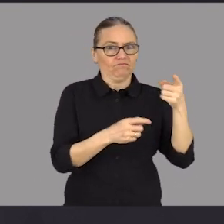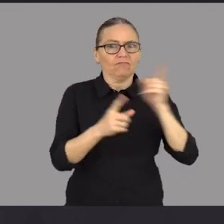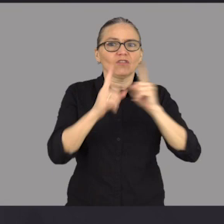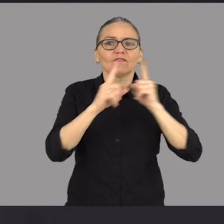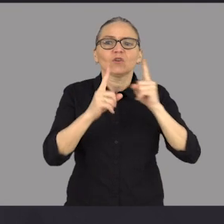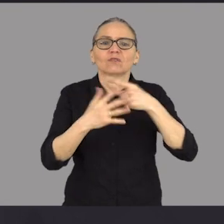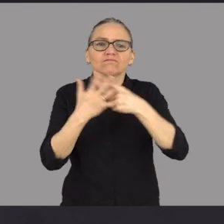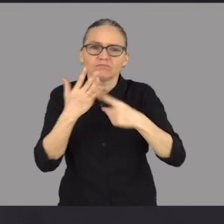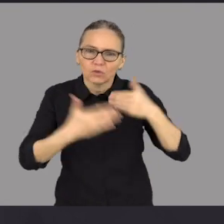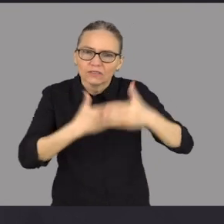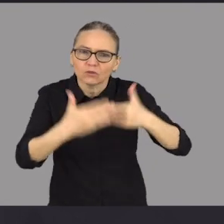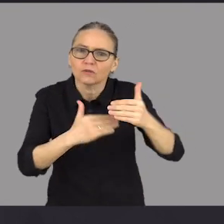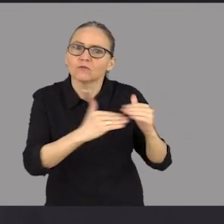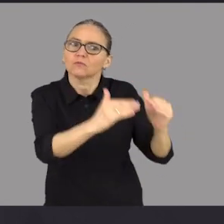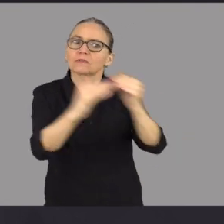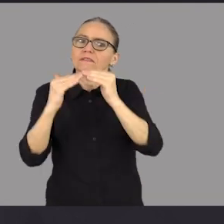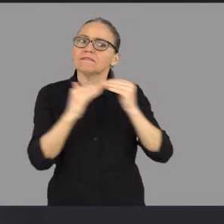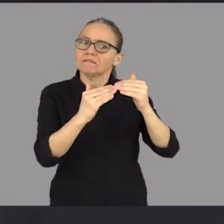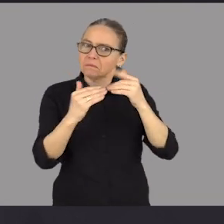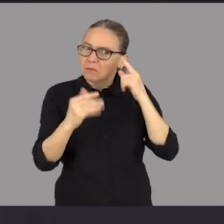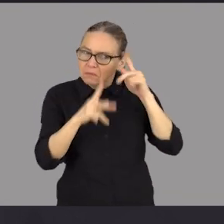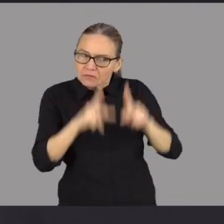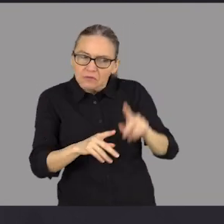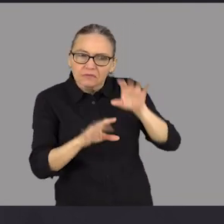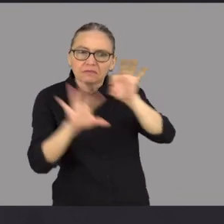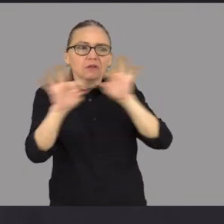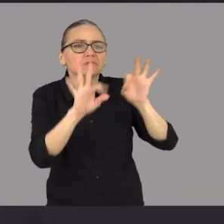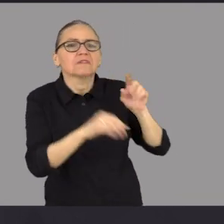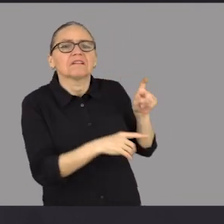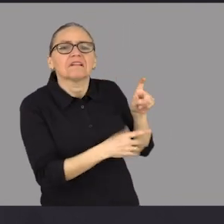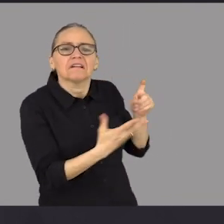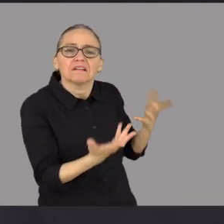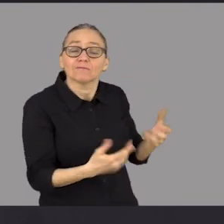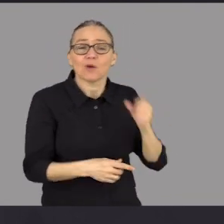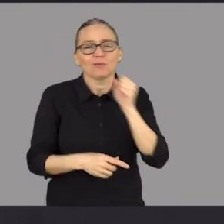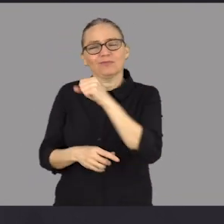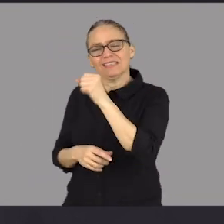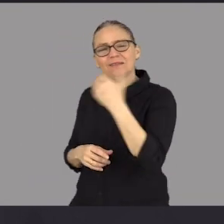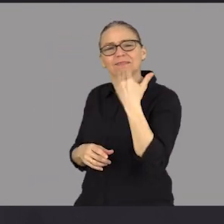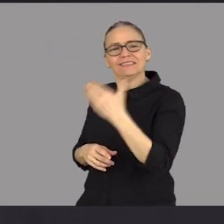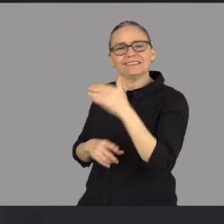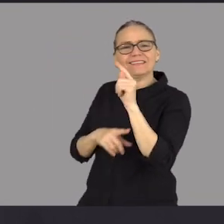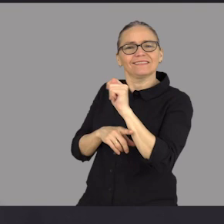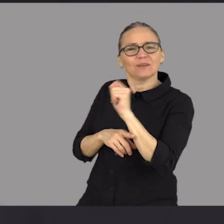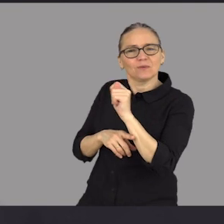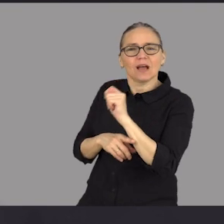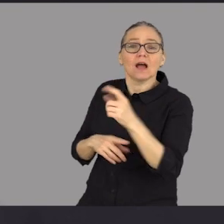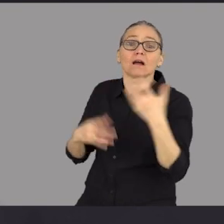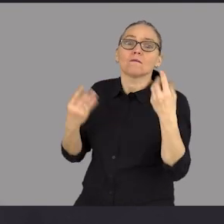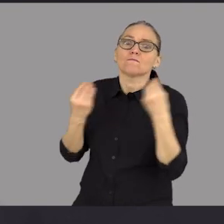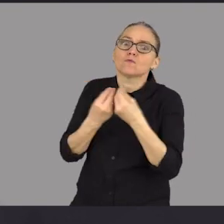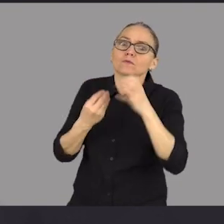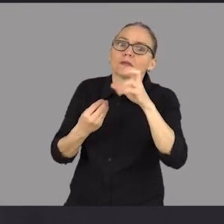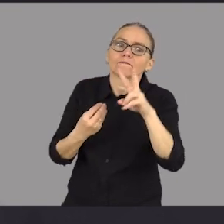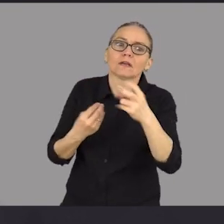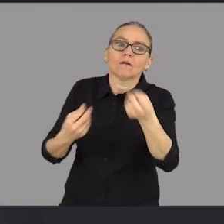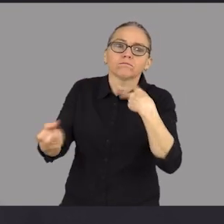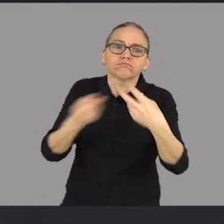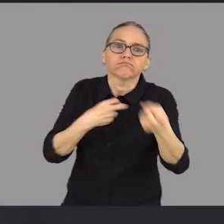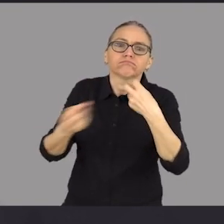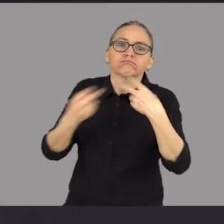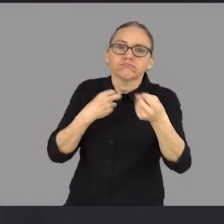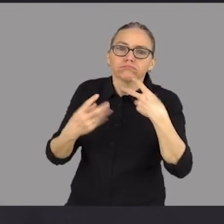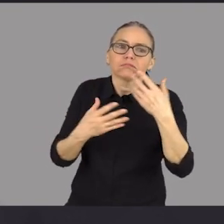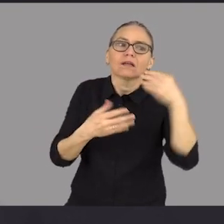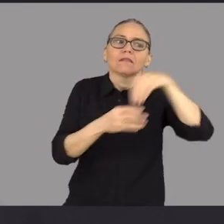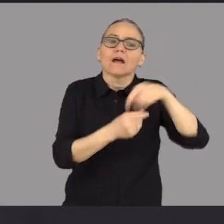hiring the right candidate for the right job. Dave, would you like to share how you and your team at Sobeys approach interviewing